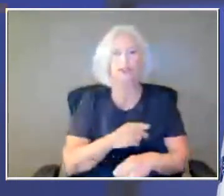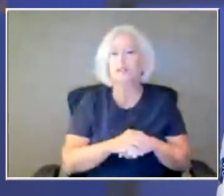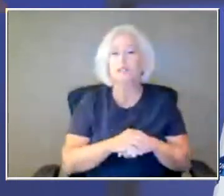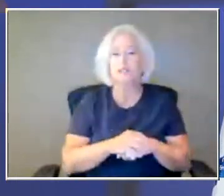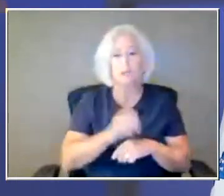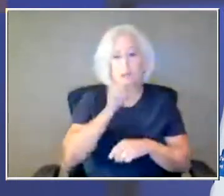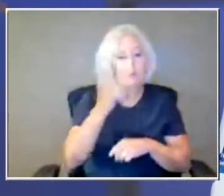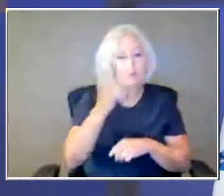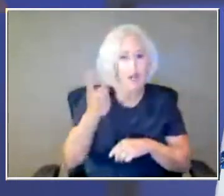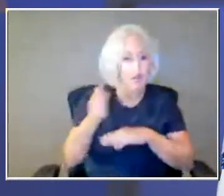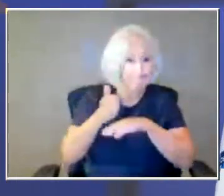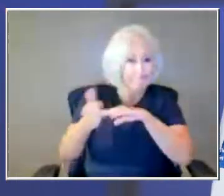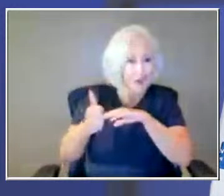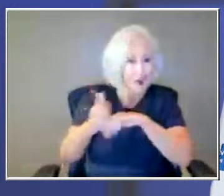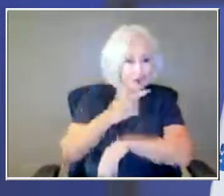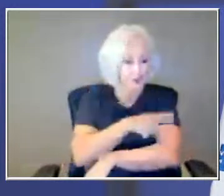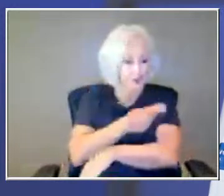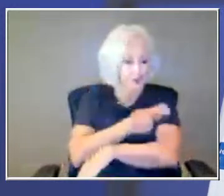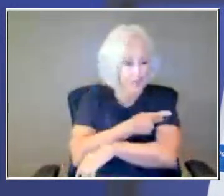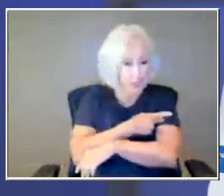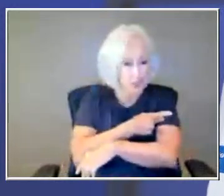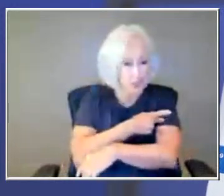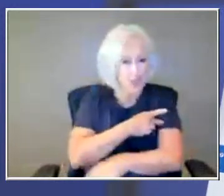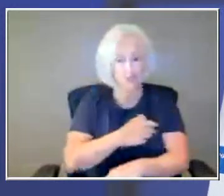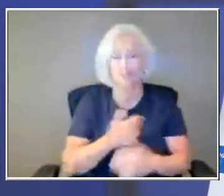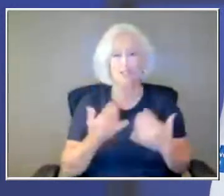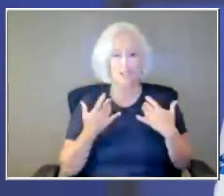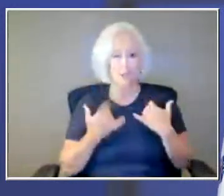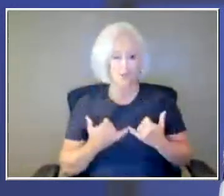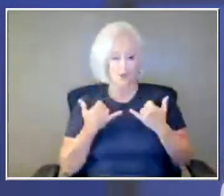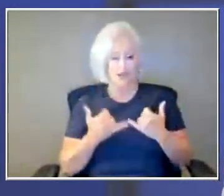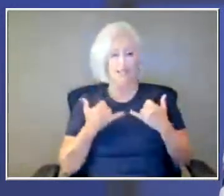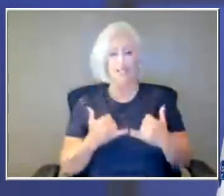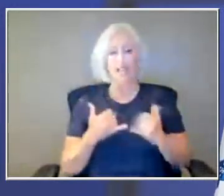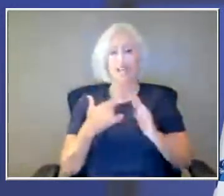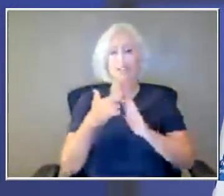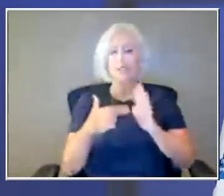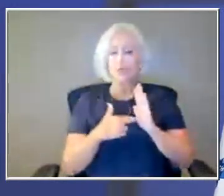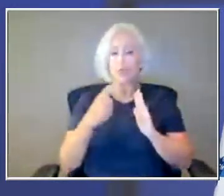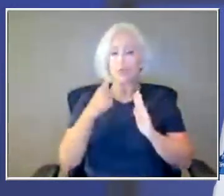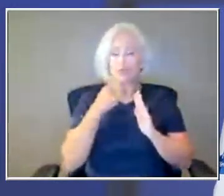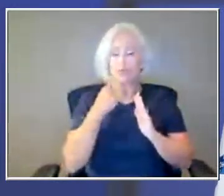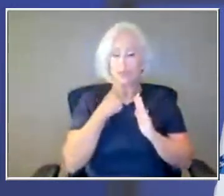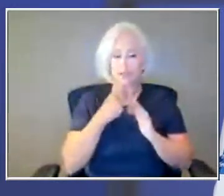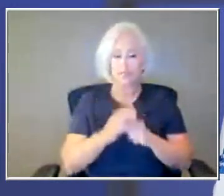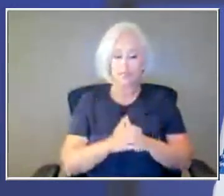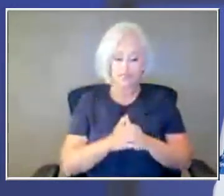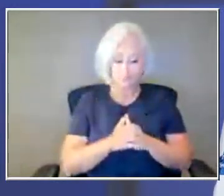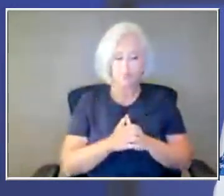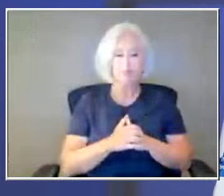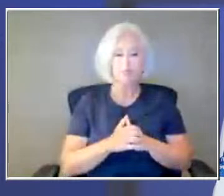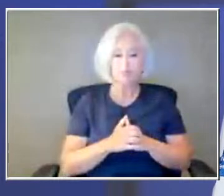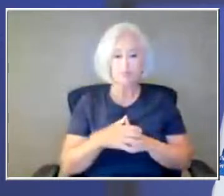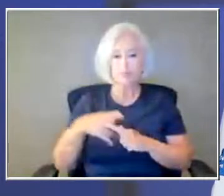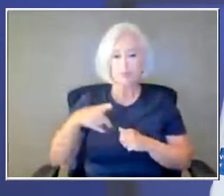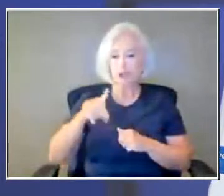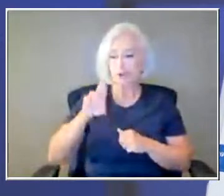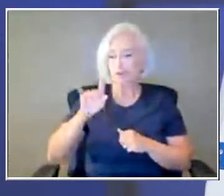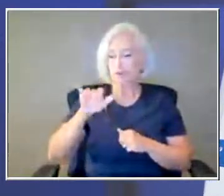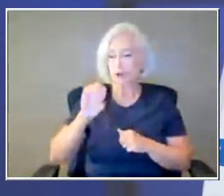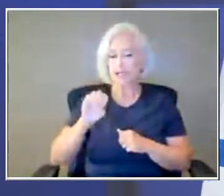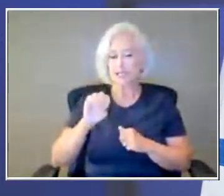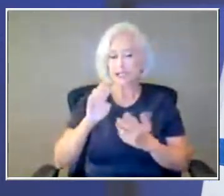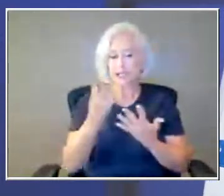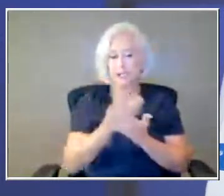patient. So right now, the way that guidelines are mostly structured is that prostate cancer screening is recommended to start